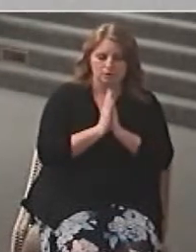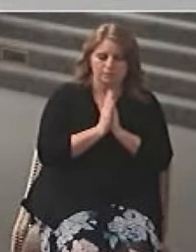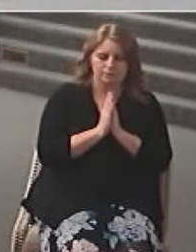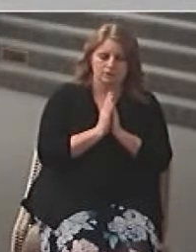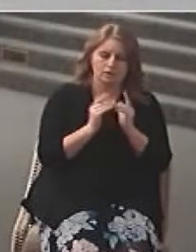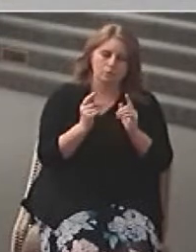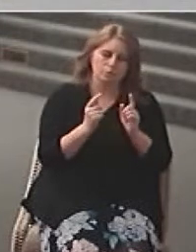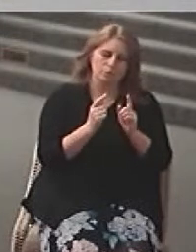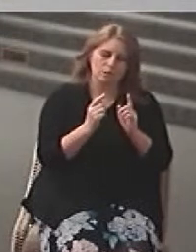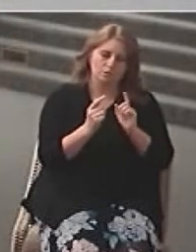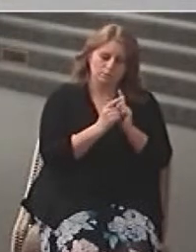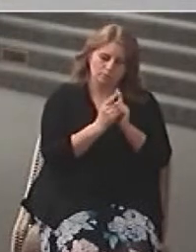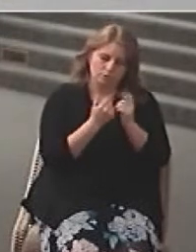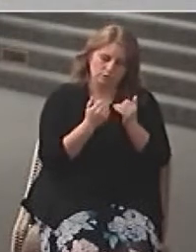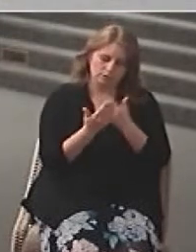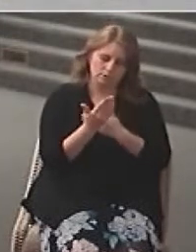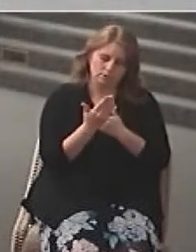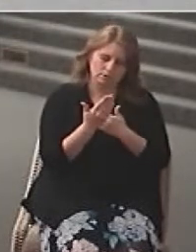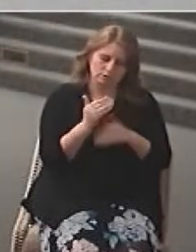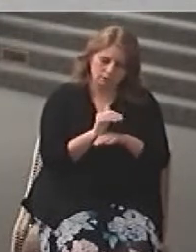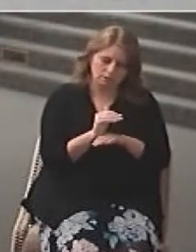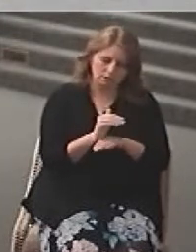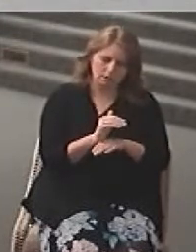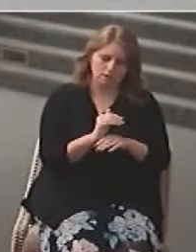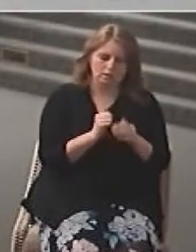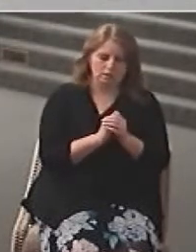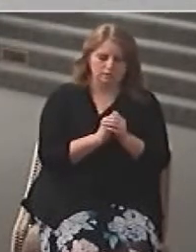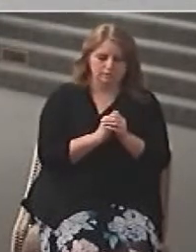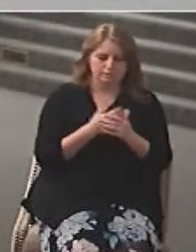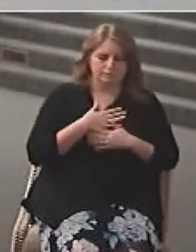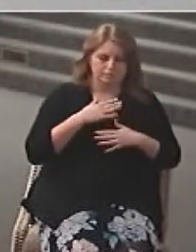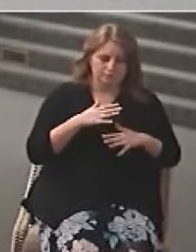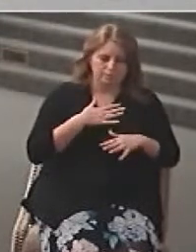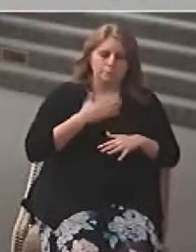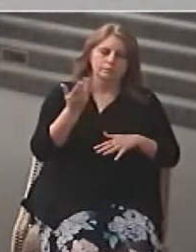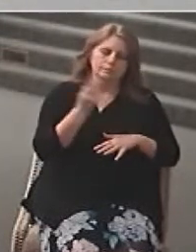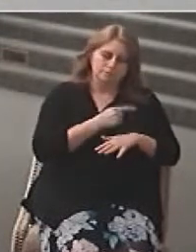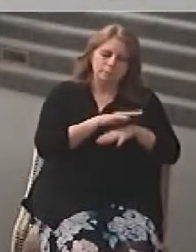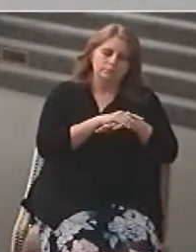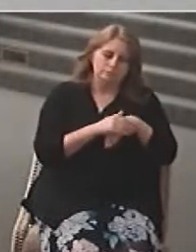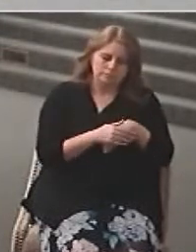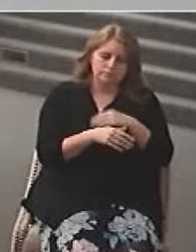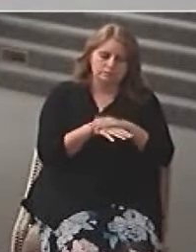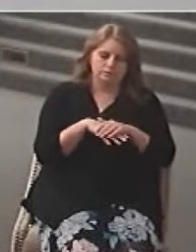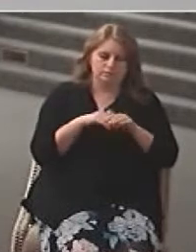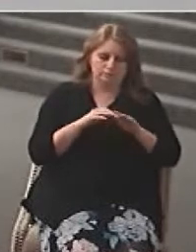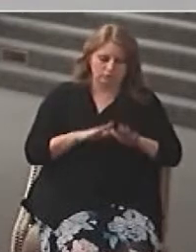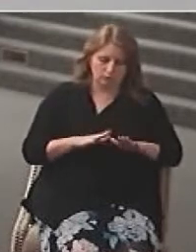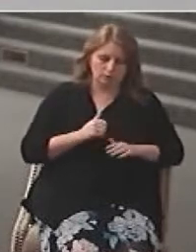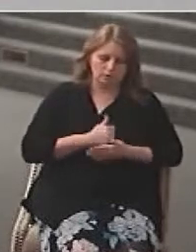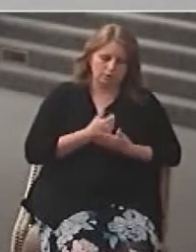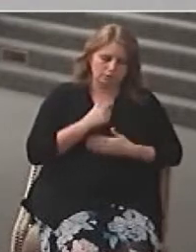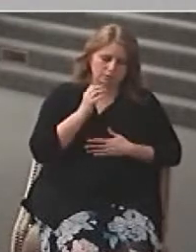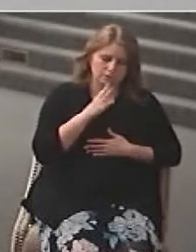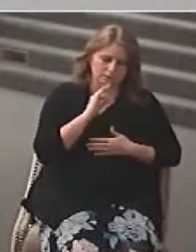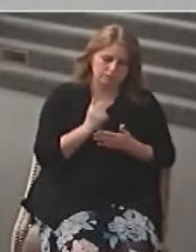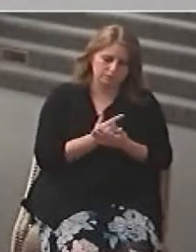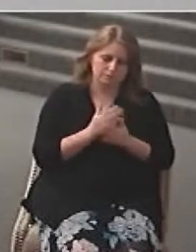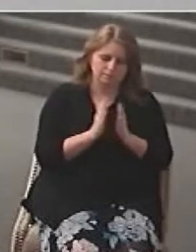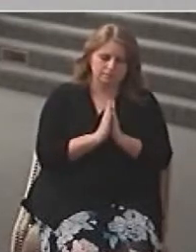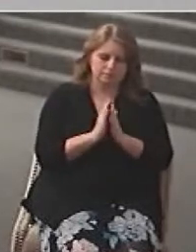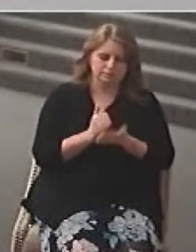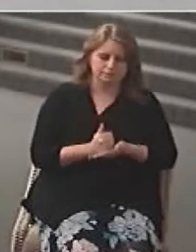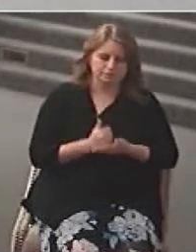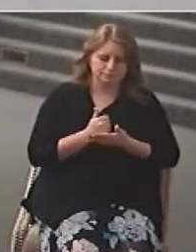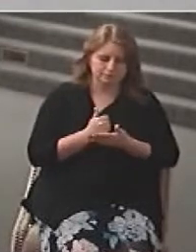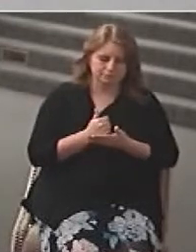this evening, Lord. I pray that You'd use me, Lord. Calm my nerves, Father. I pray that You'd just help me to preach the gospel. I pray that You'd help me to